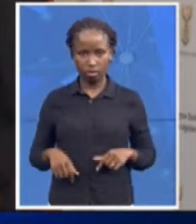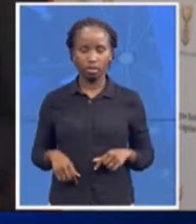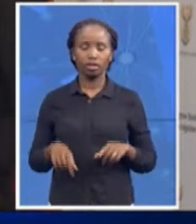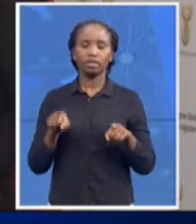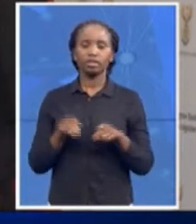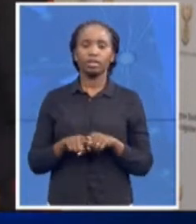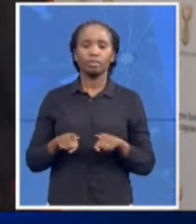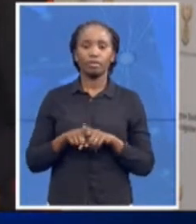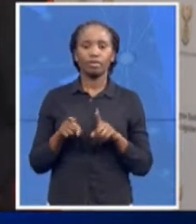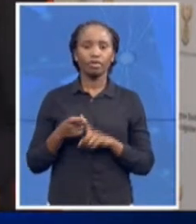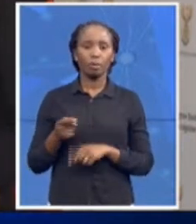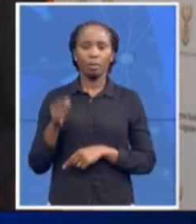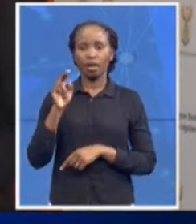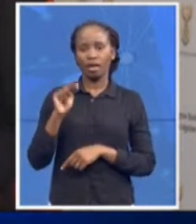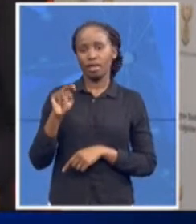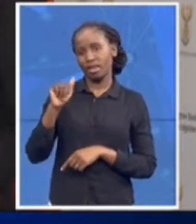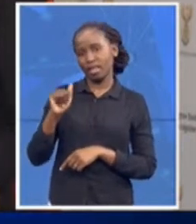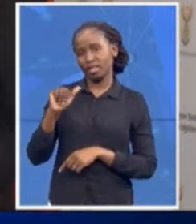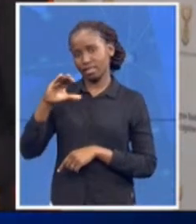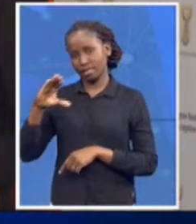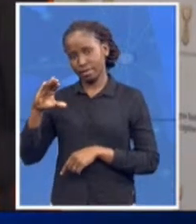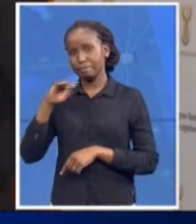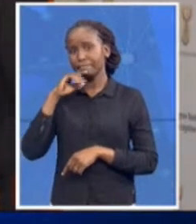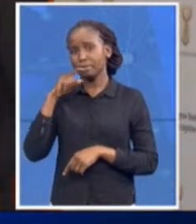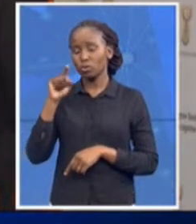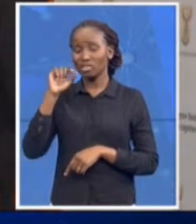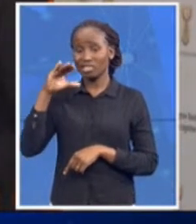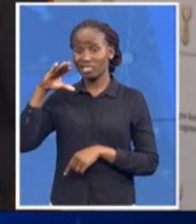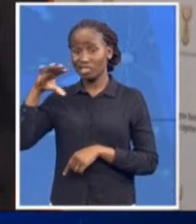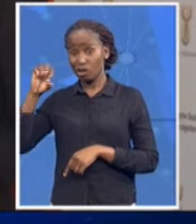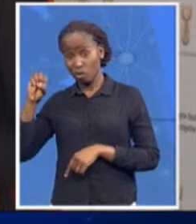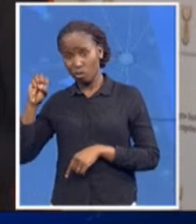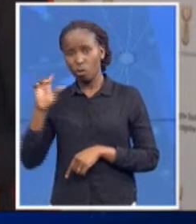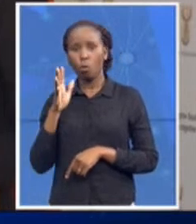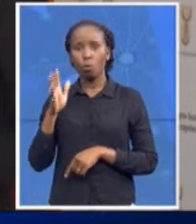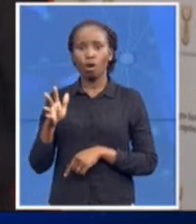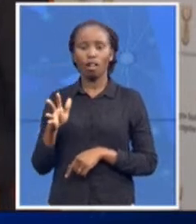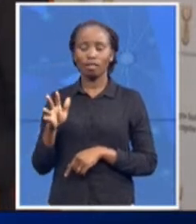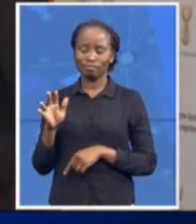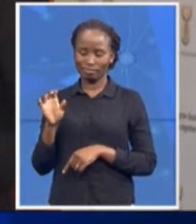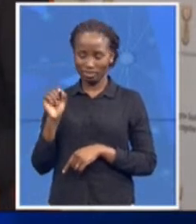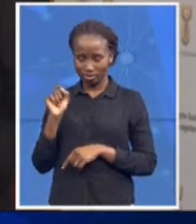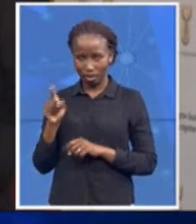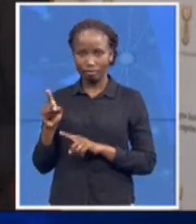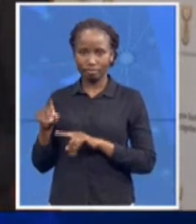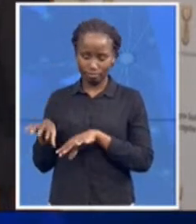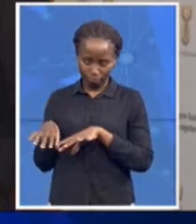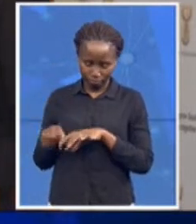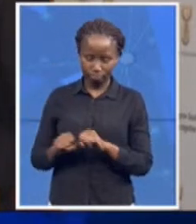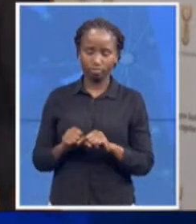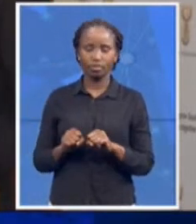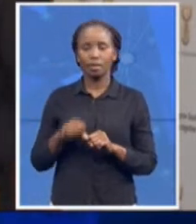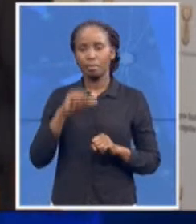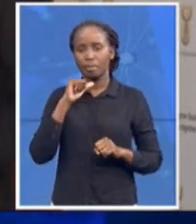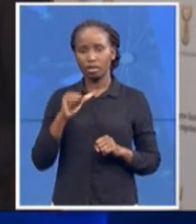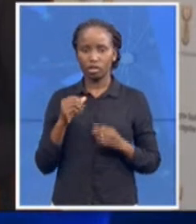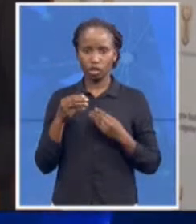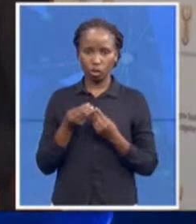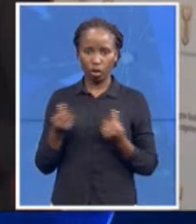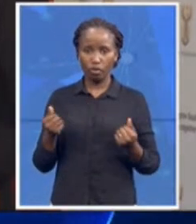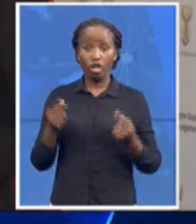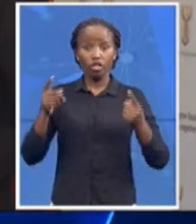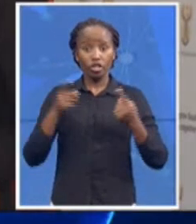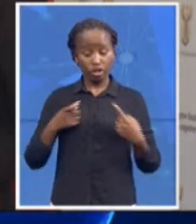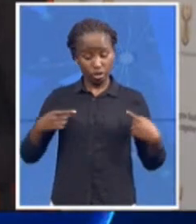be directly handling those matters, and us as the board will be playing a very, very close oversight